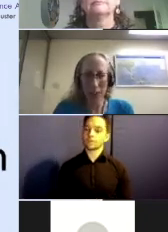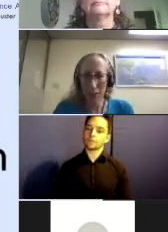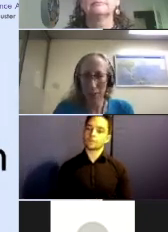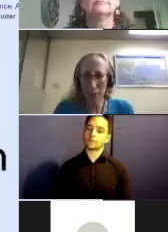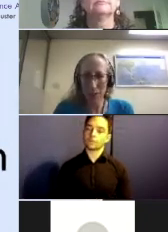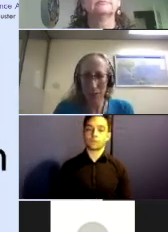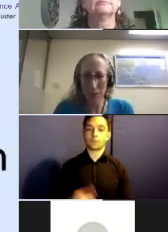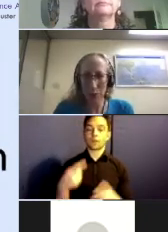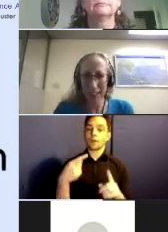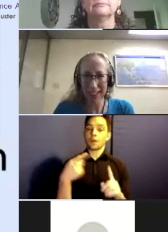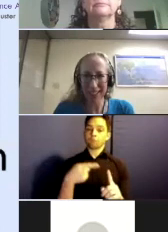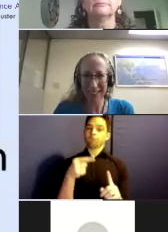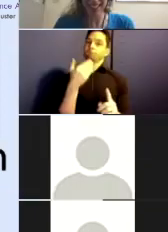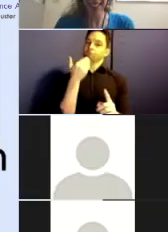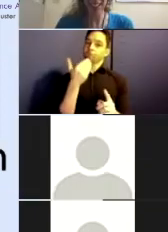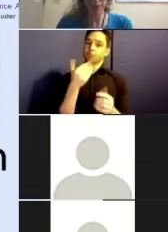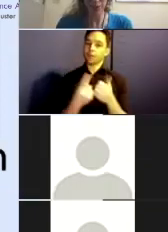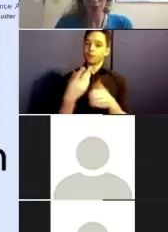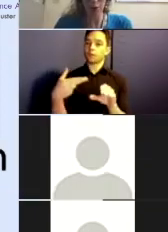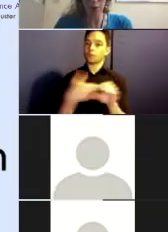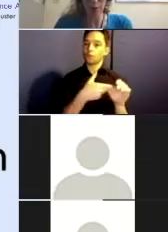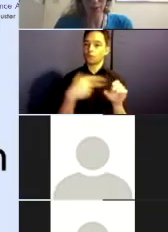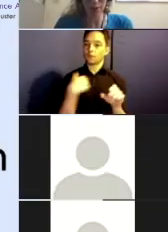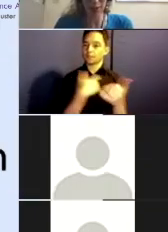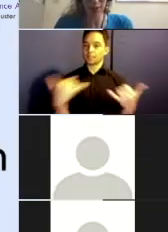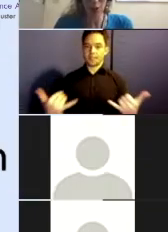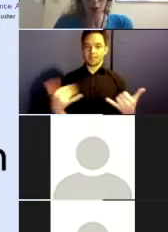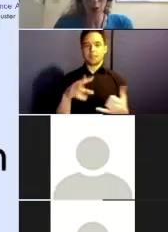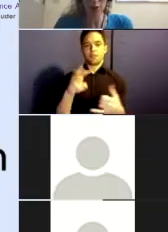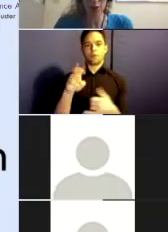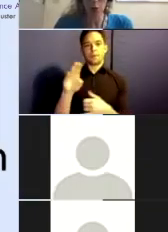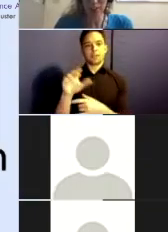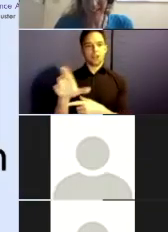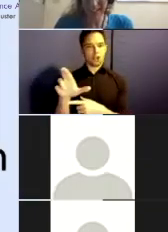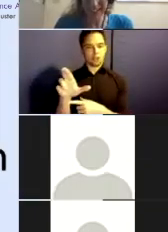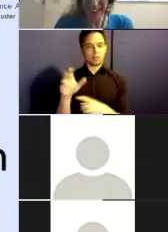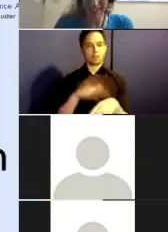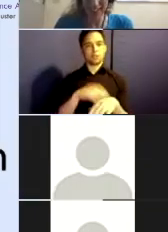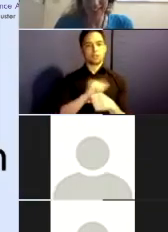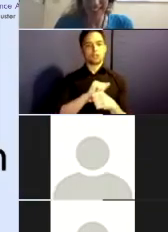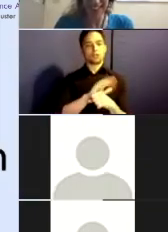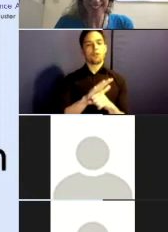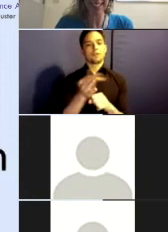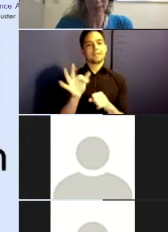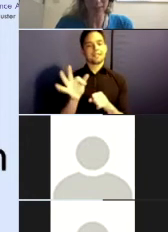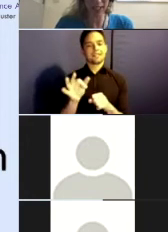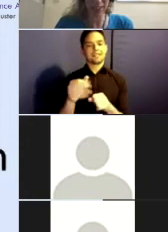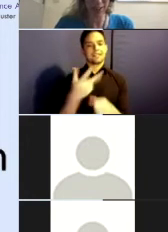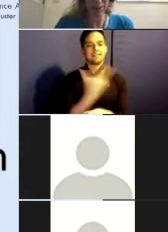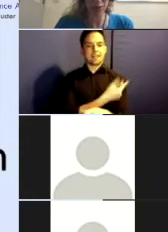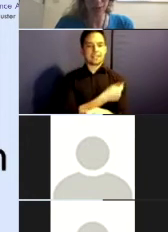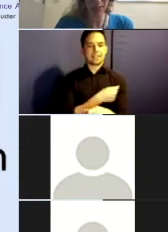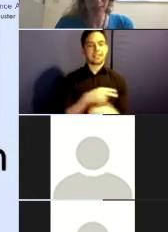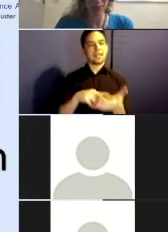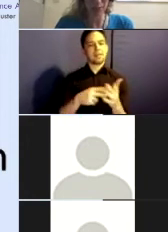So thank you everyone for joining us today for our webinar on COVID-19 vaccines and implications